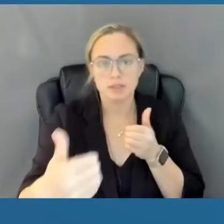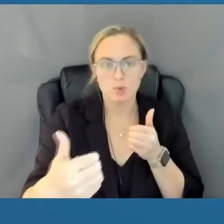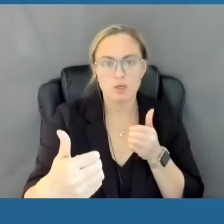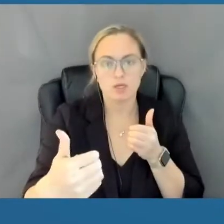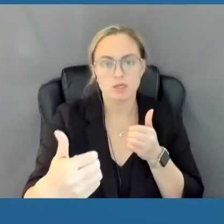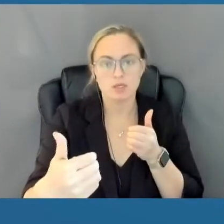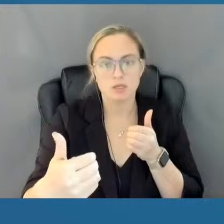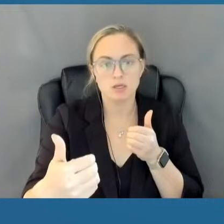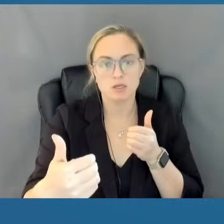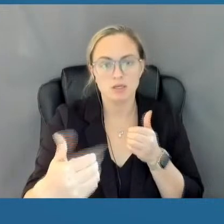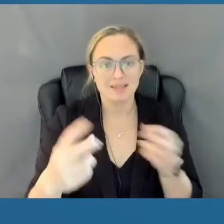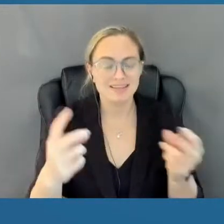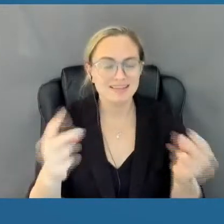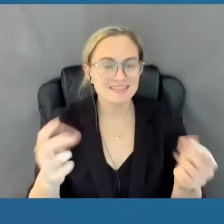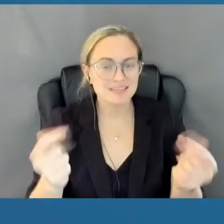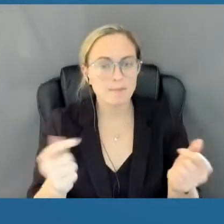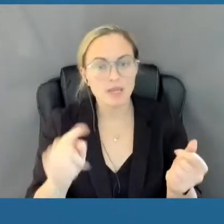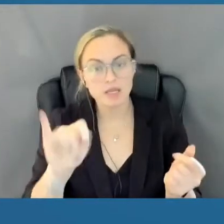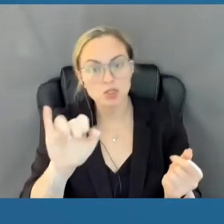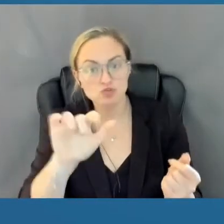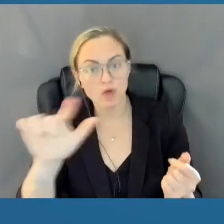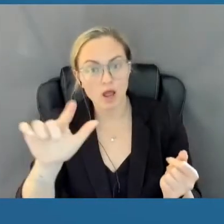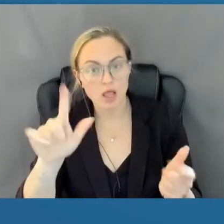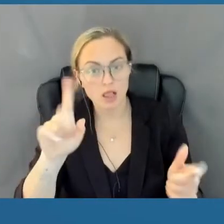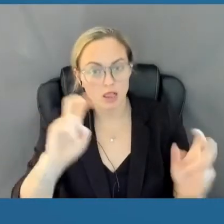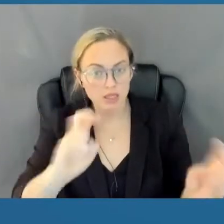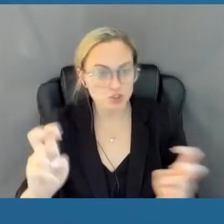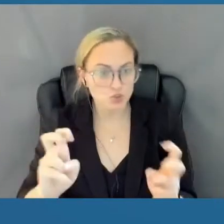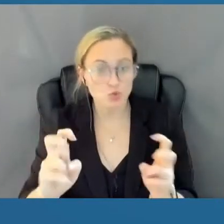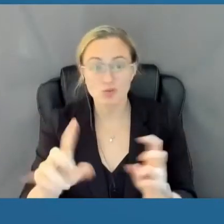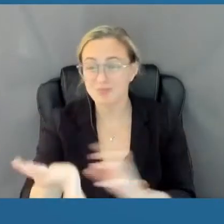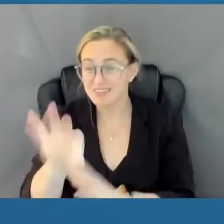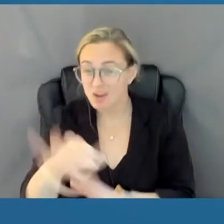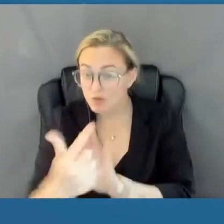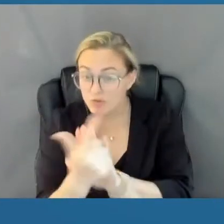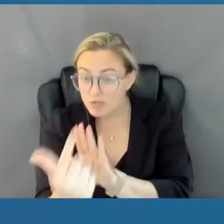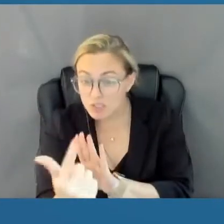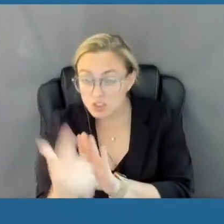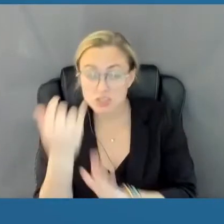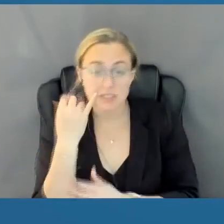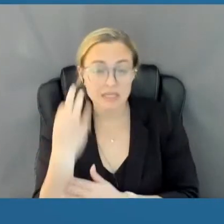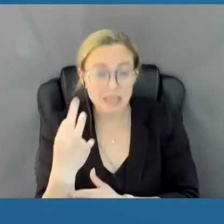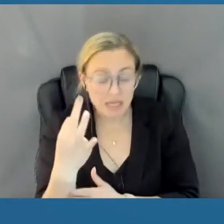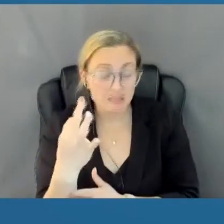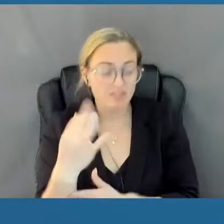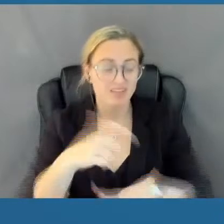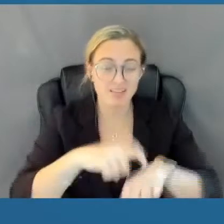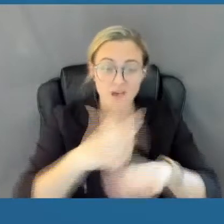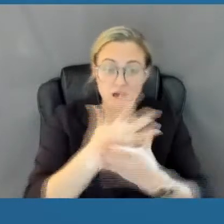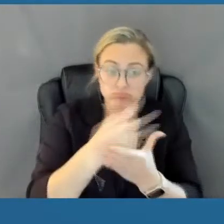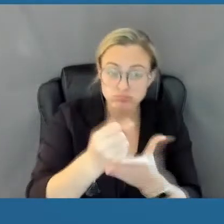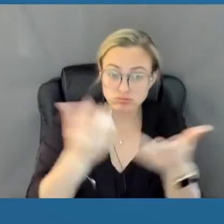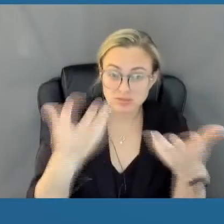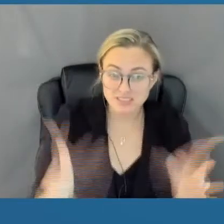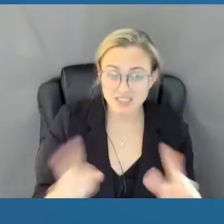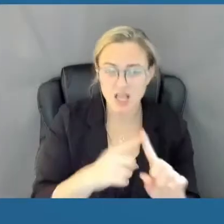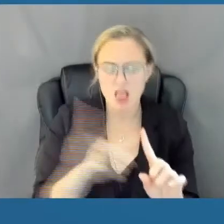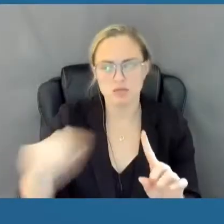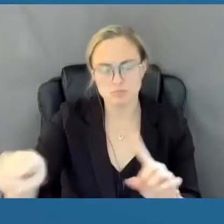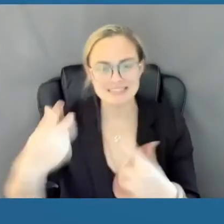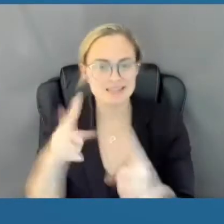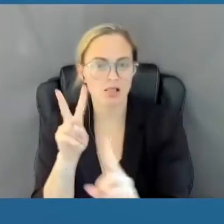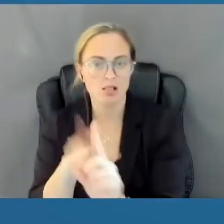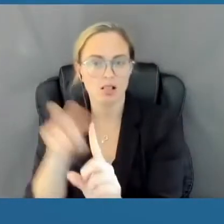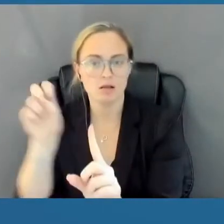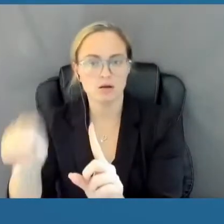the speedy trial issue from a discovery violation, so that even if the speedy trial clock has already run, those factors will be utilized in order